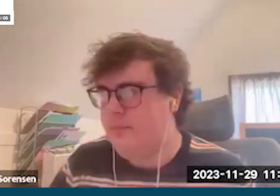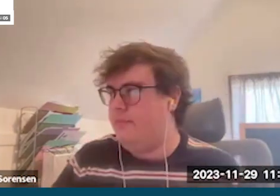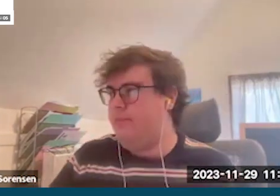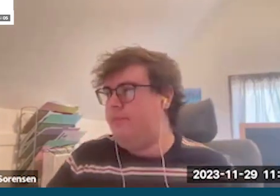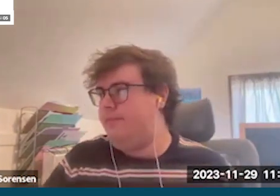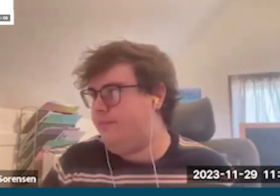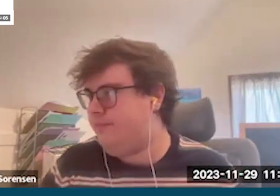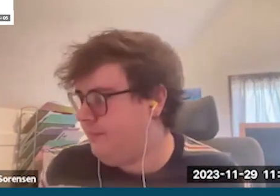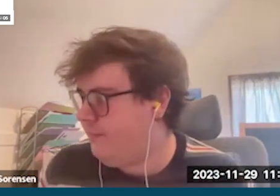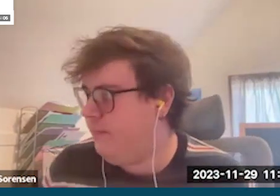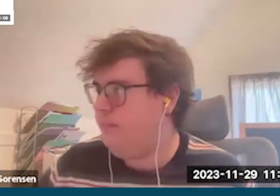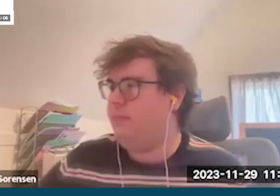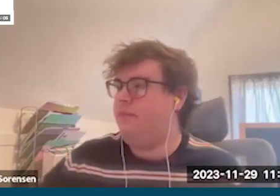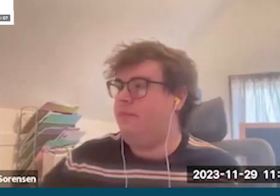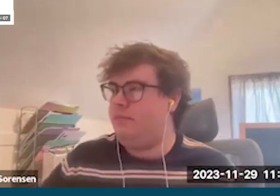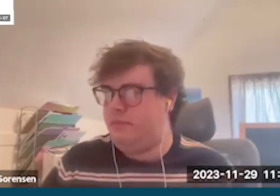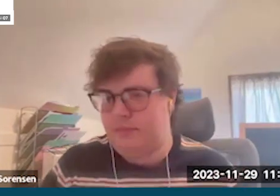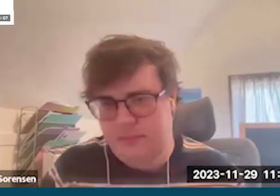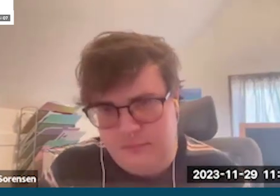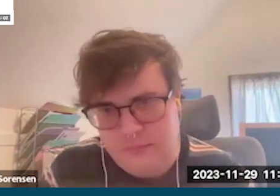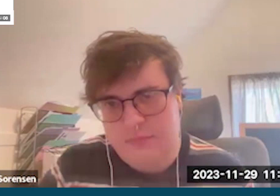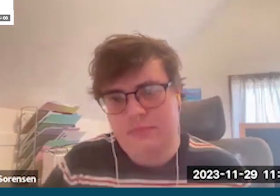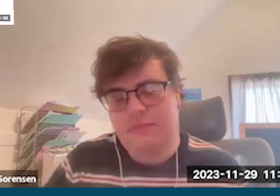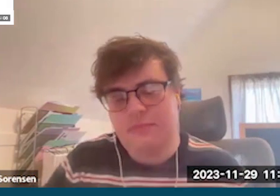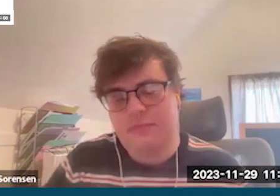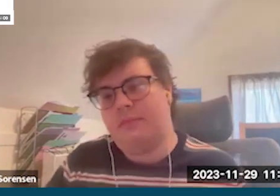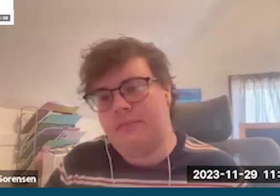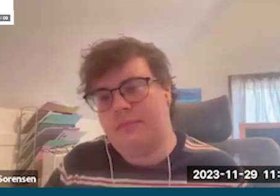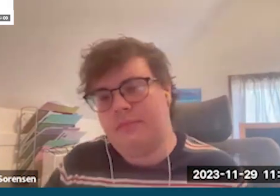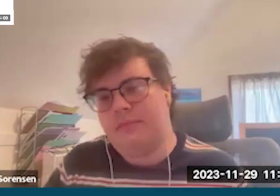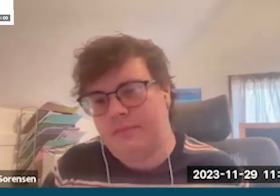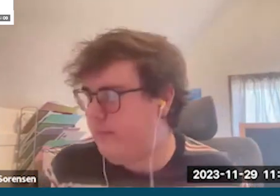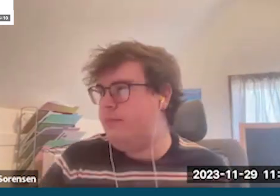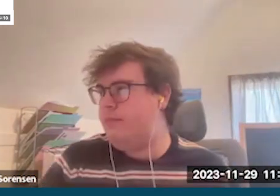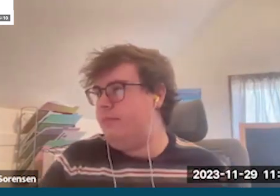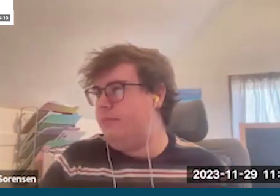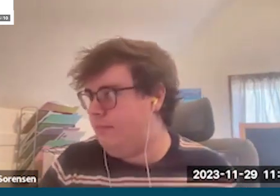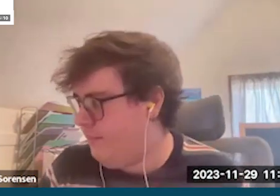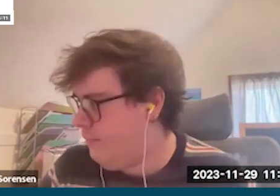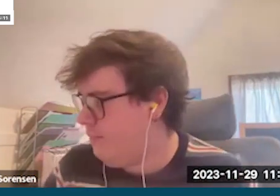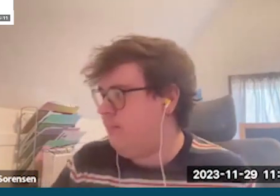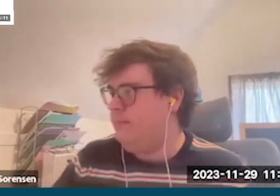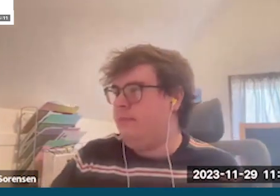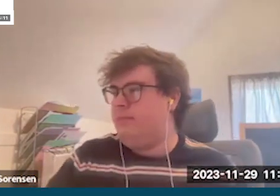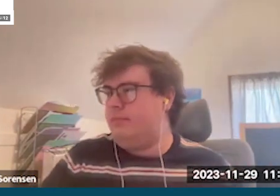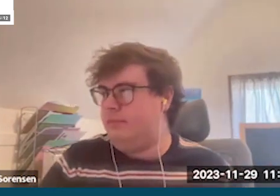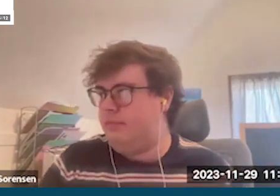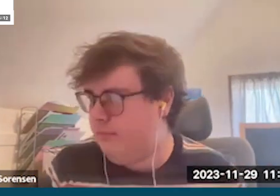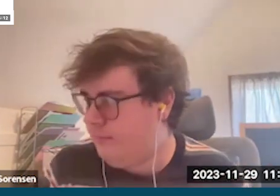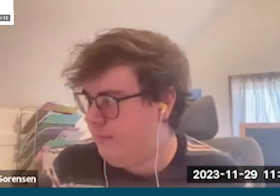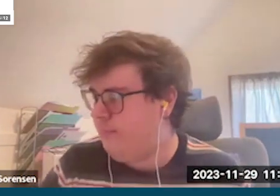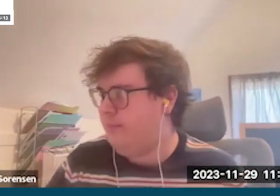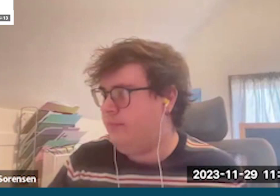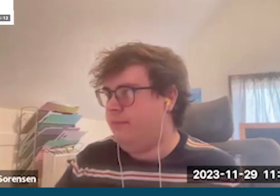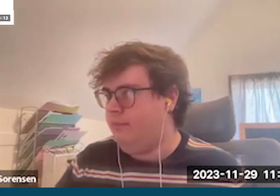go and to do it. I need providers to talk to me about some of those barriers and help me figure out a way to make it